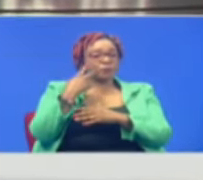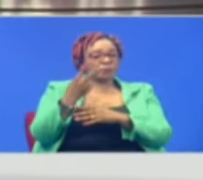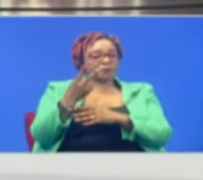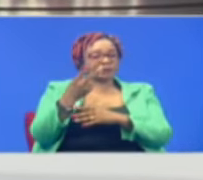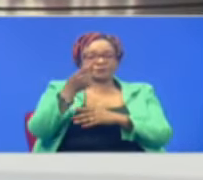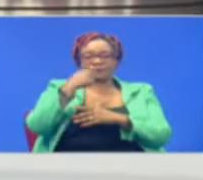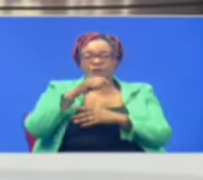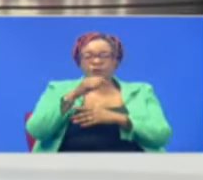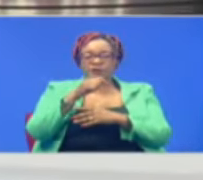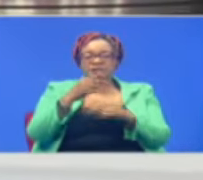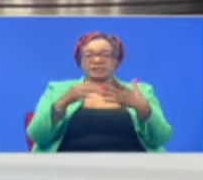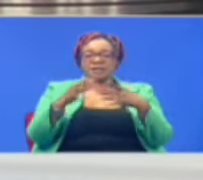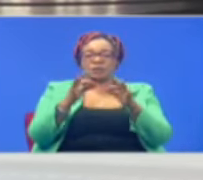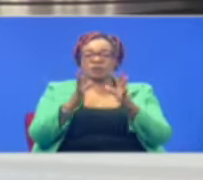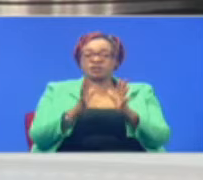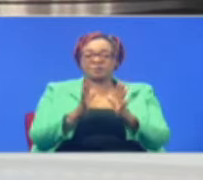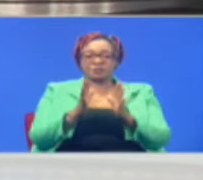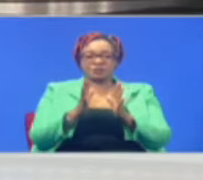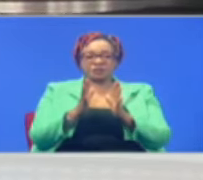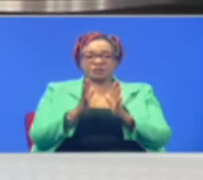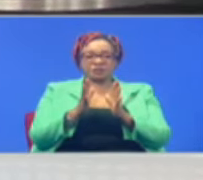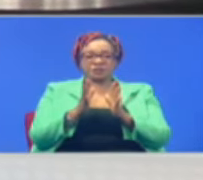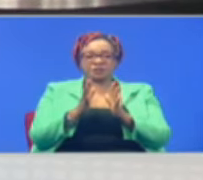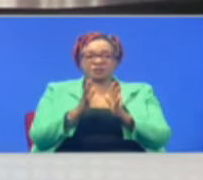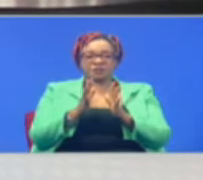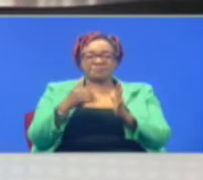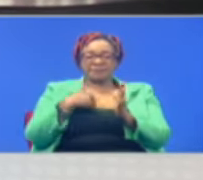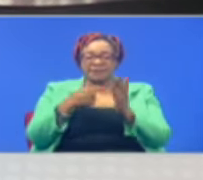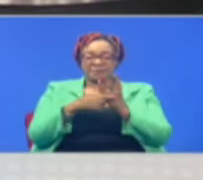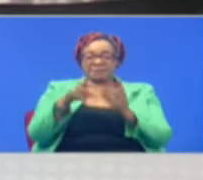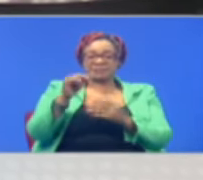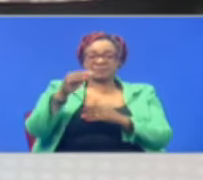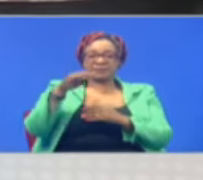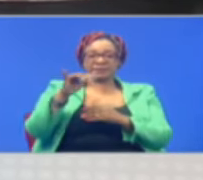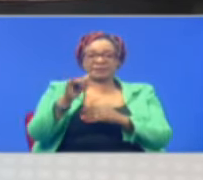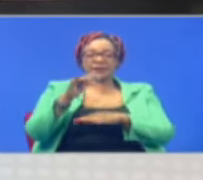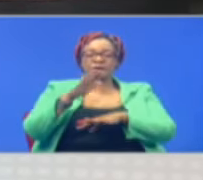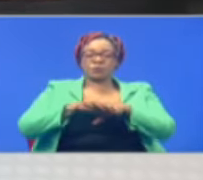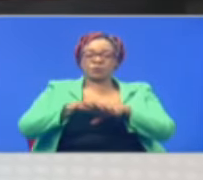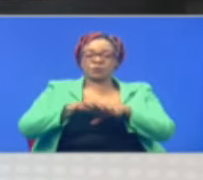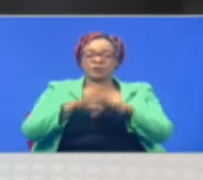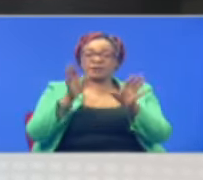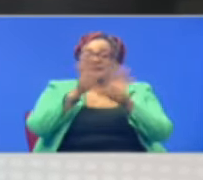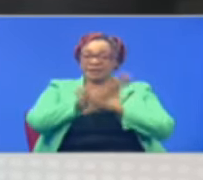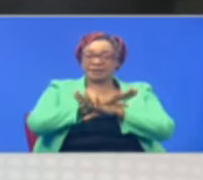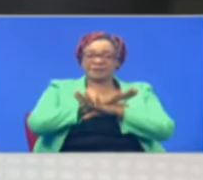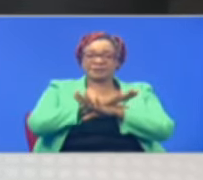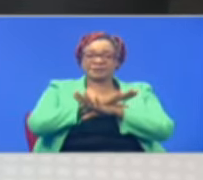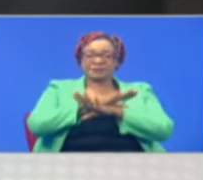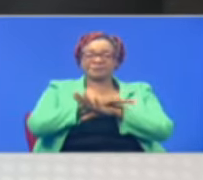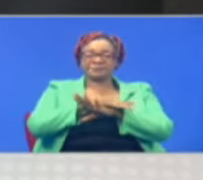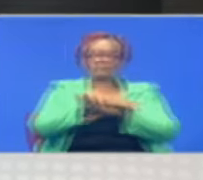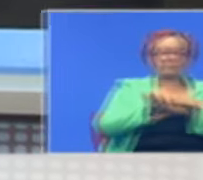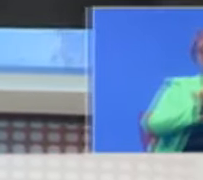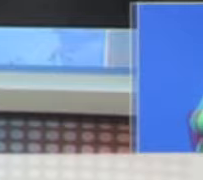Atieno has been our sign language interpreter. I'm Smriti Vidyarthi. Have yourselves a good night and stay safe.